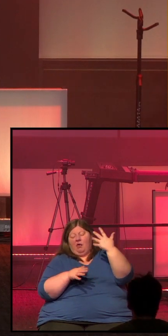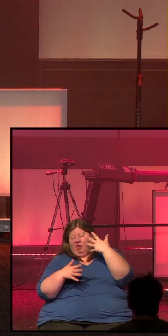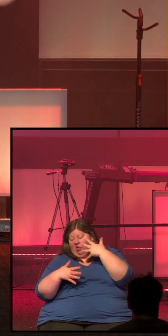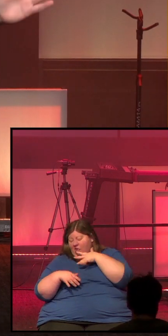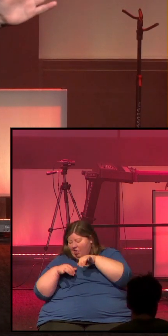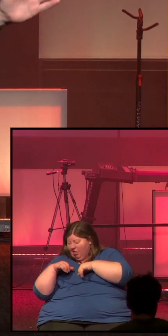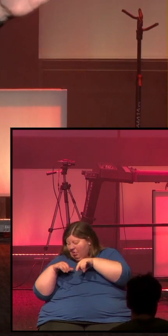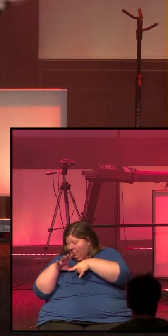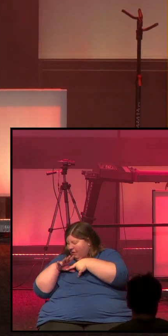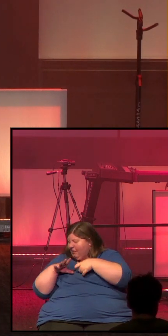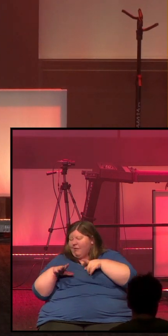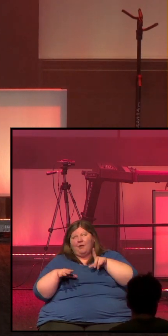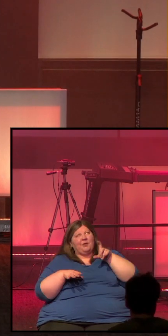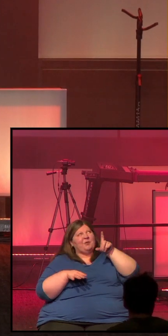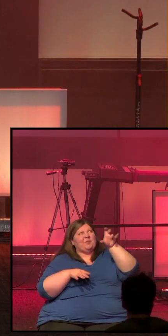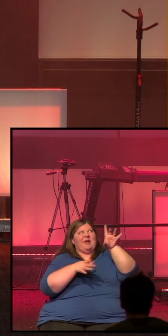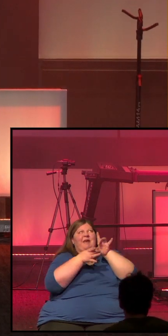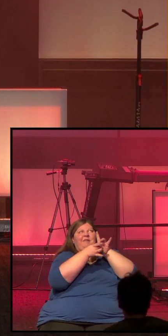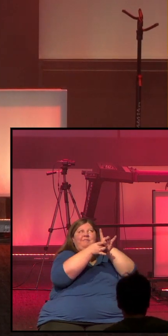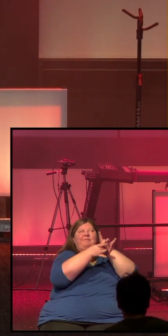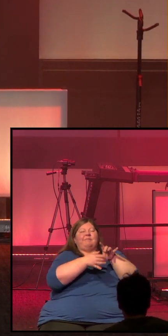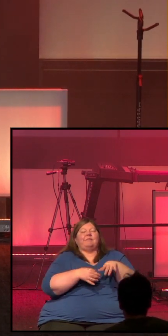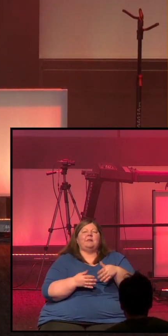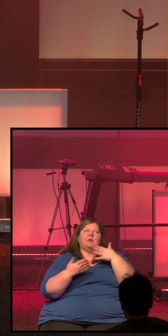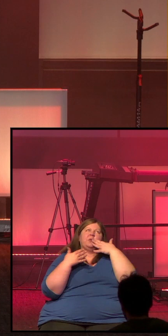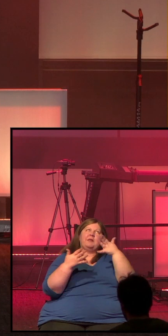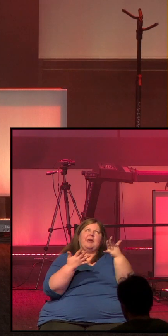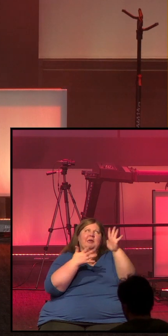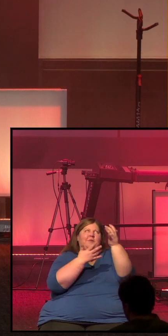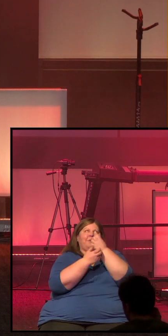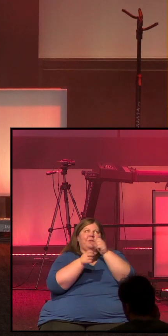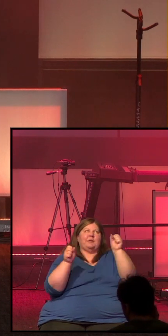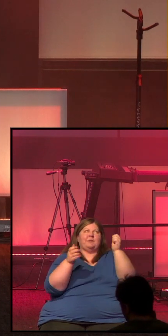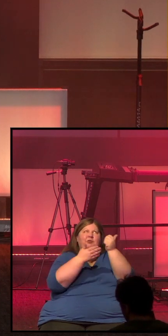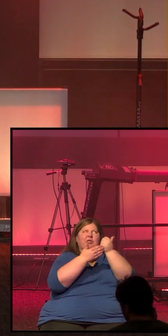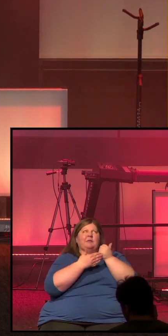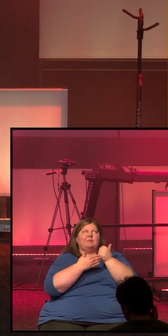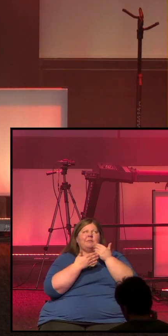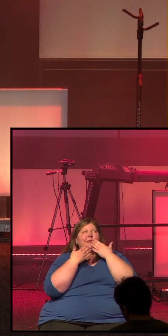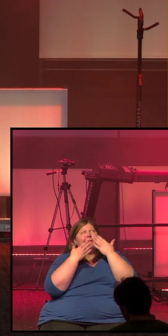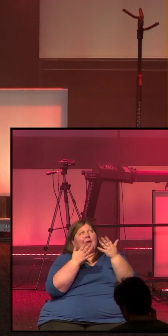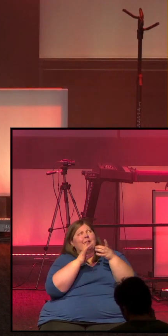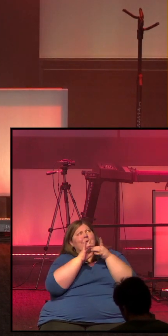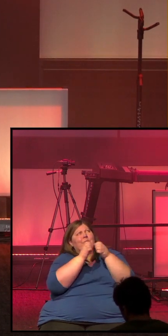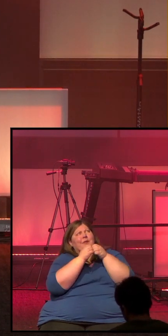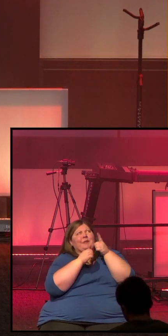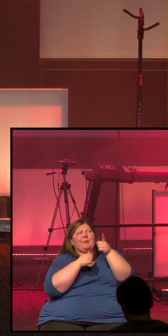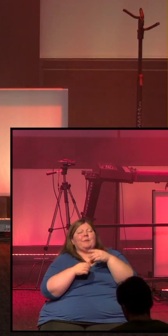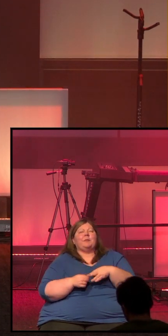And so we thank you this morning for redemption. We thank you for what we have in you. And God, would you just